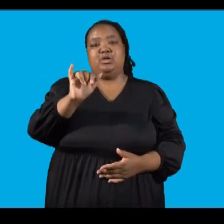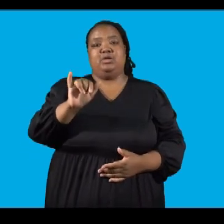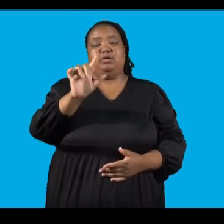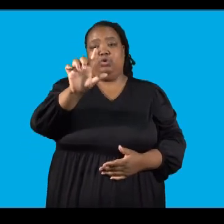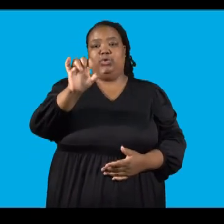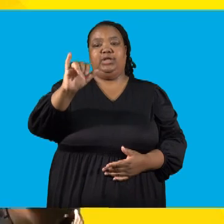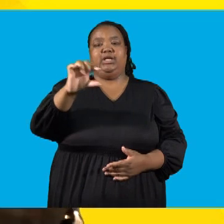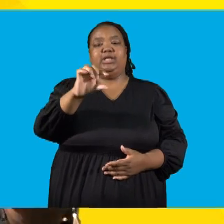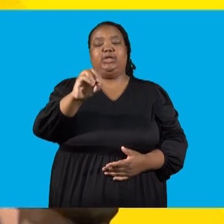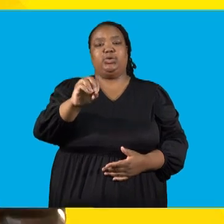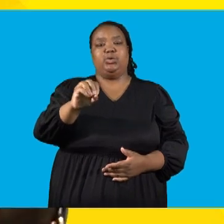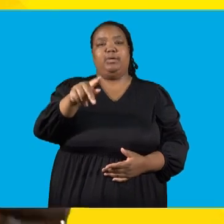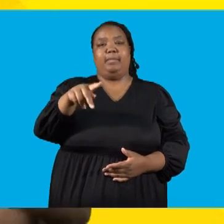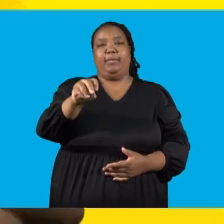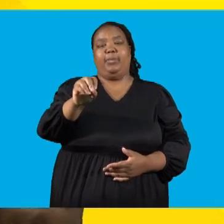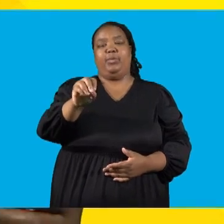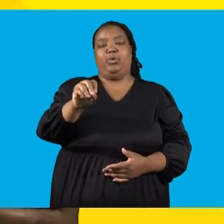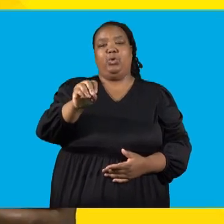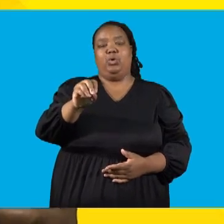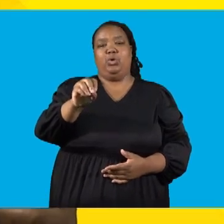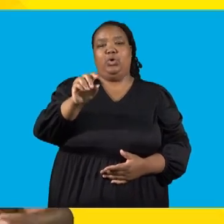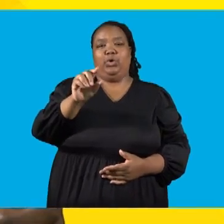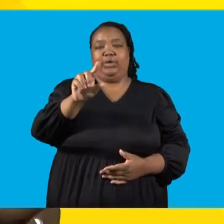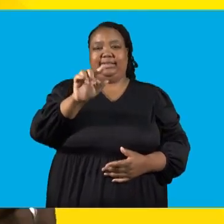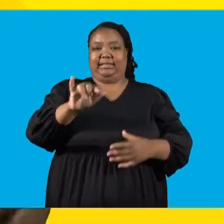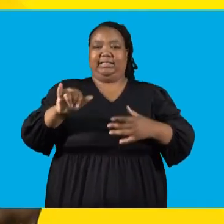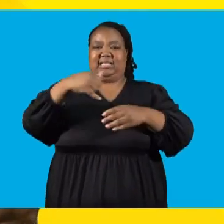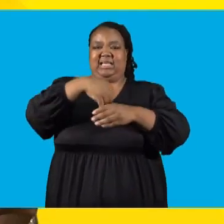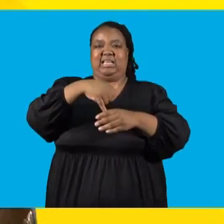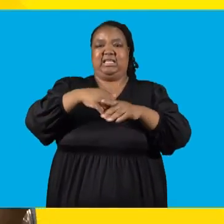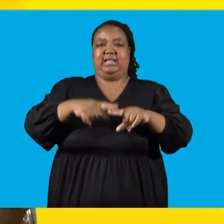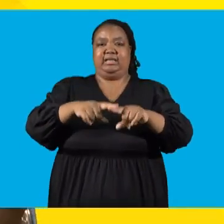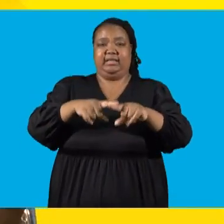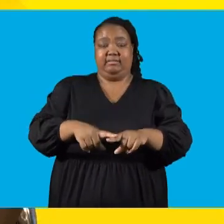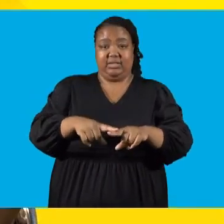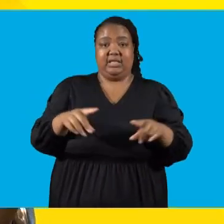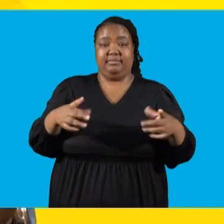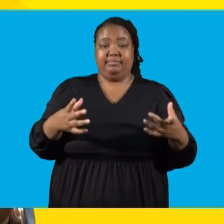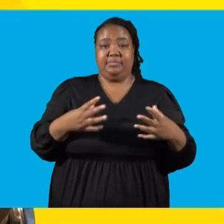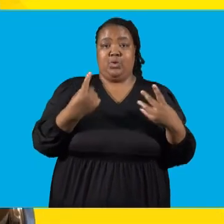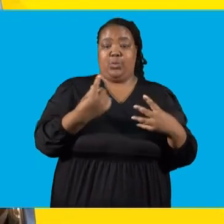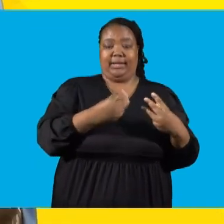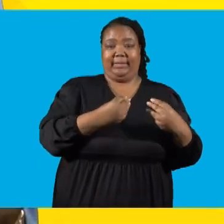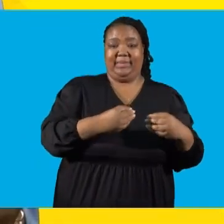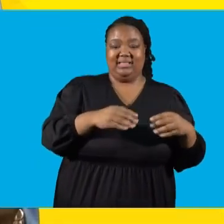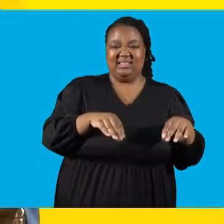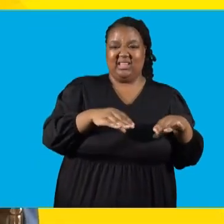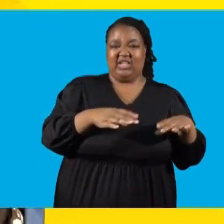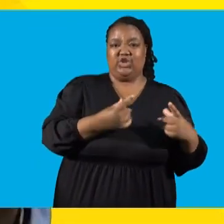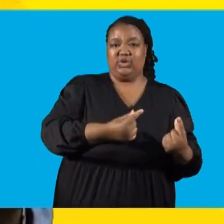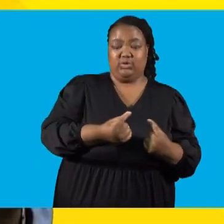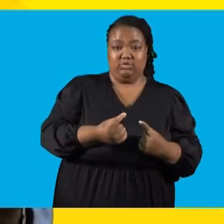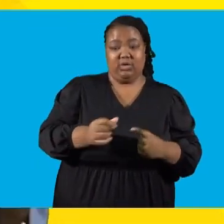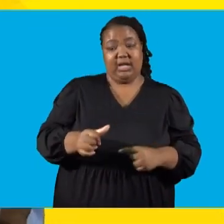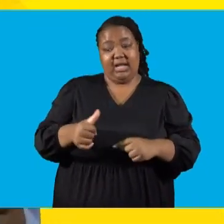they call oligopolistic interdependence. That is, the actions of